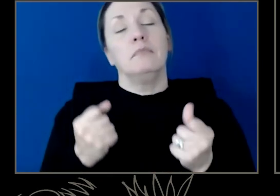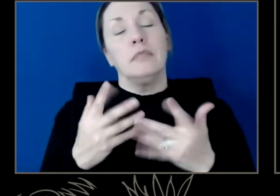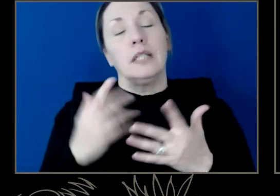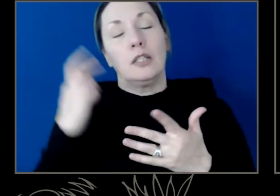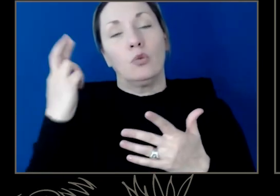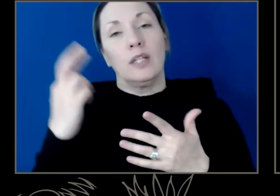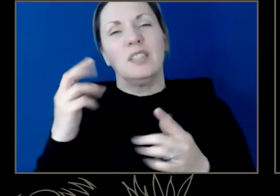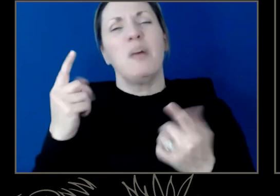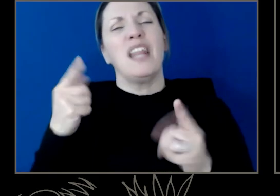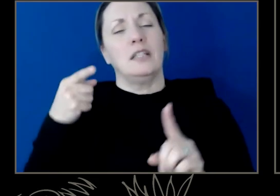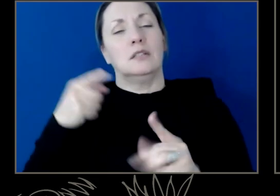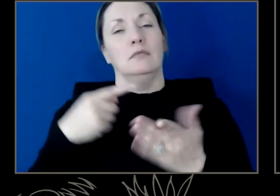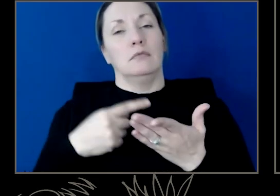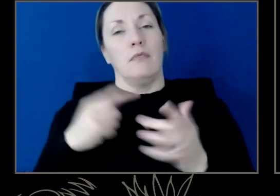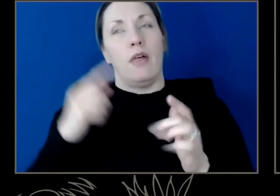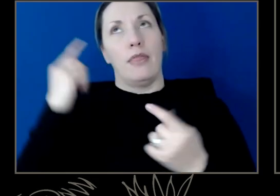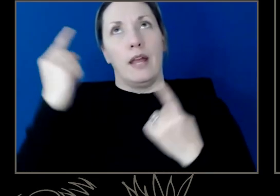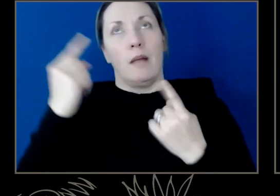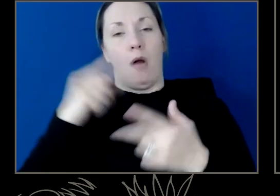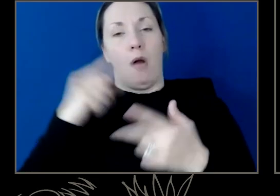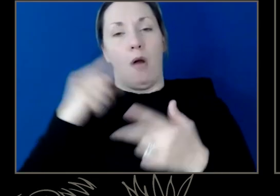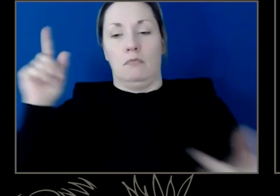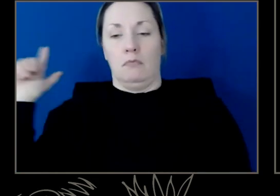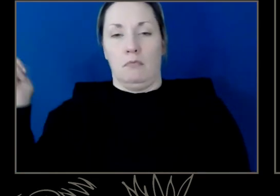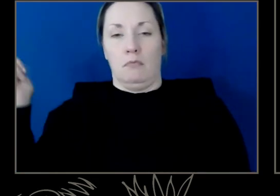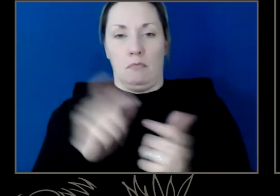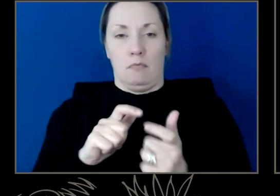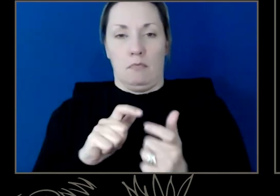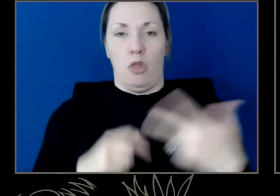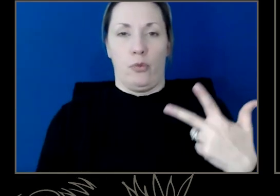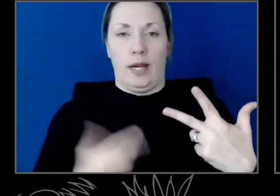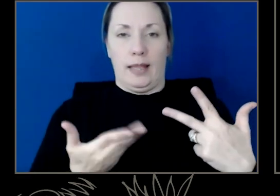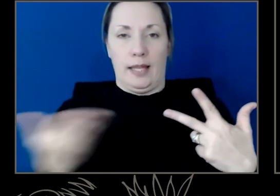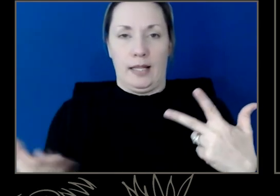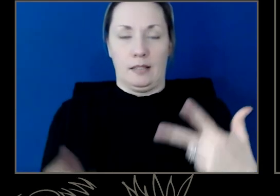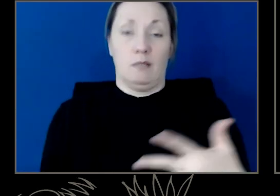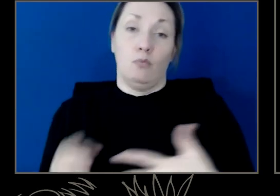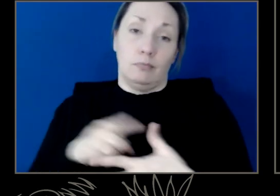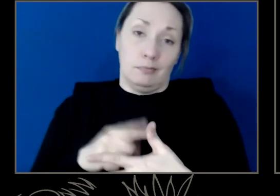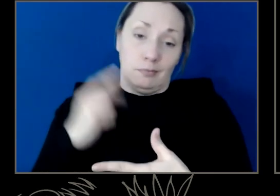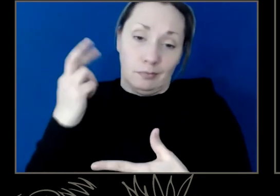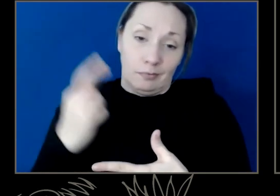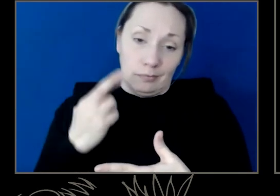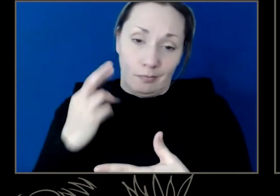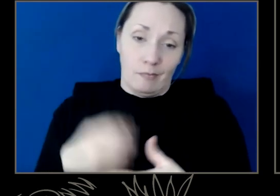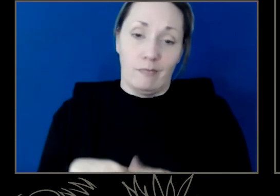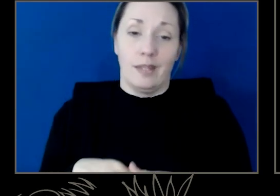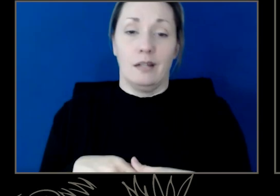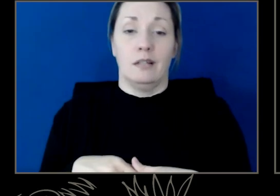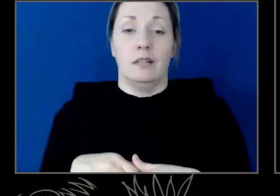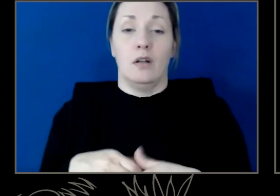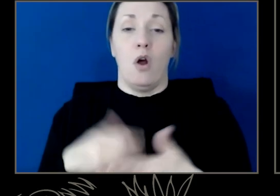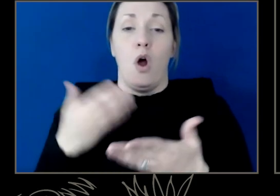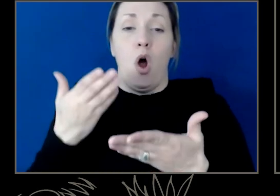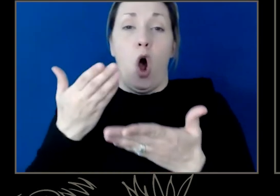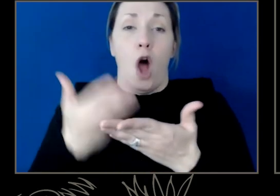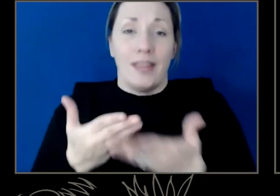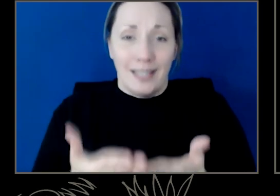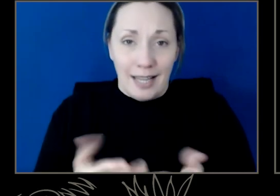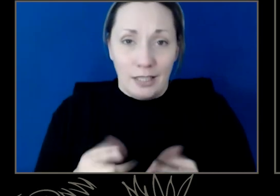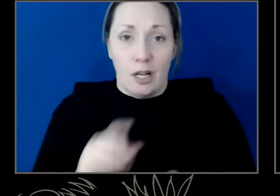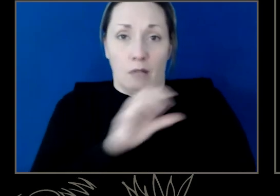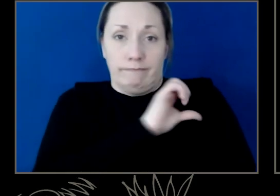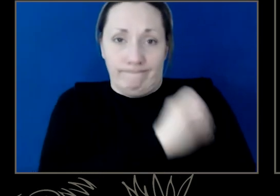boil it down to just 3 things. Reason number 1, authentication and authorization. Good